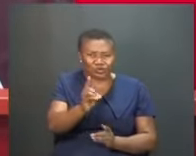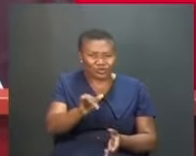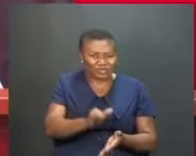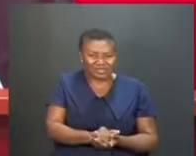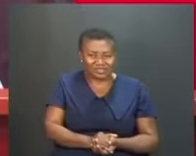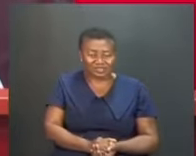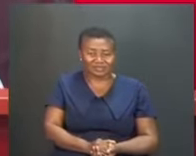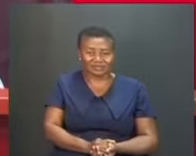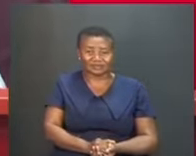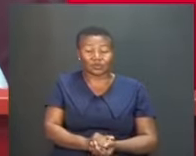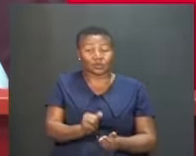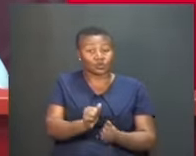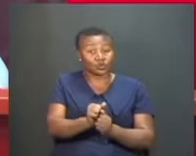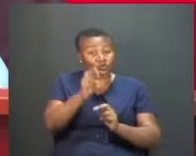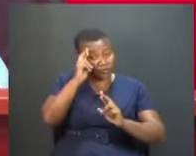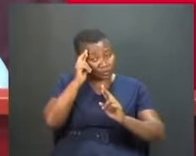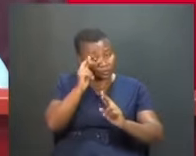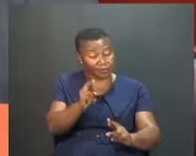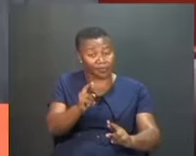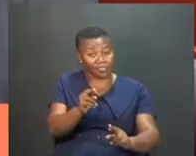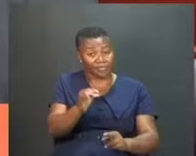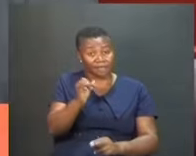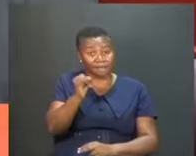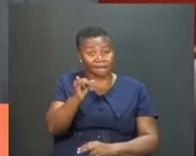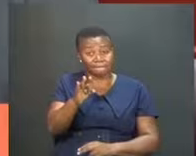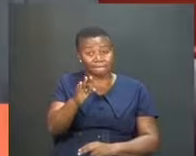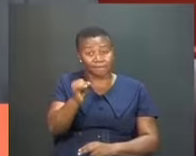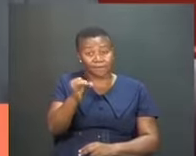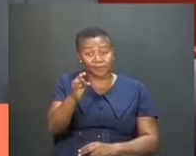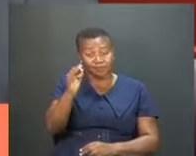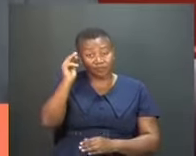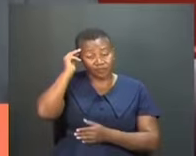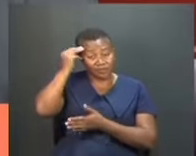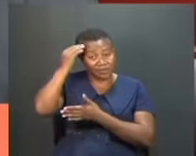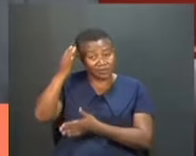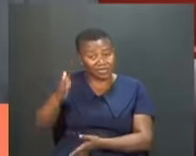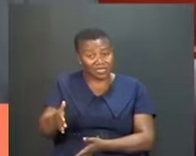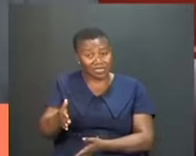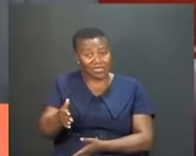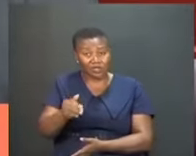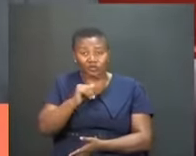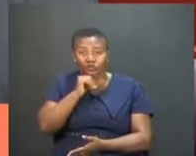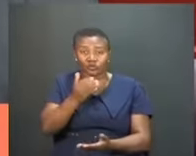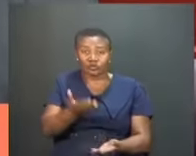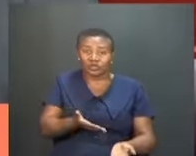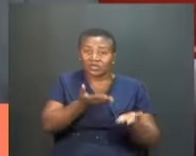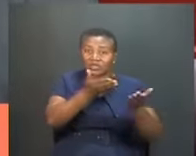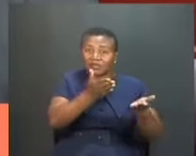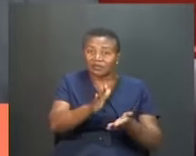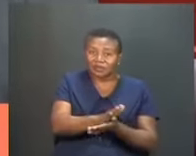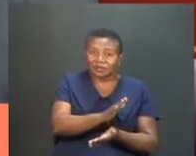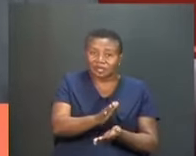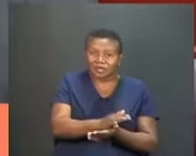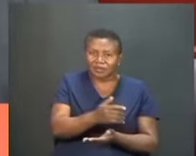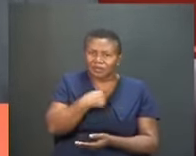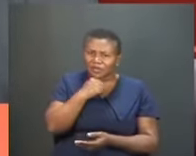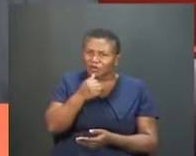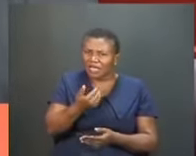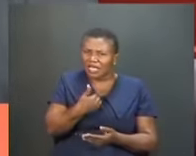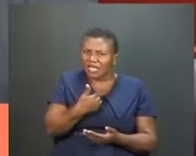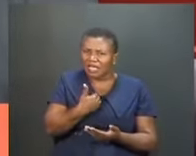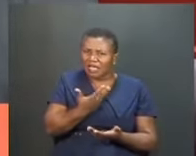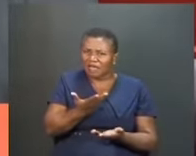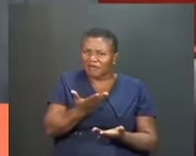respect. If the minister doesn't lay the paper, I will not have a basis That to is come what under I 90.